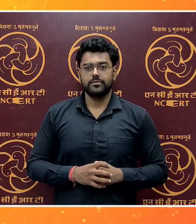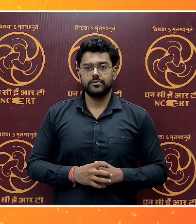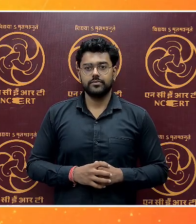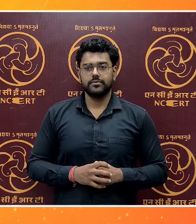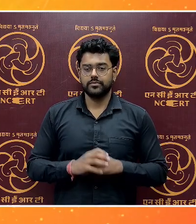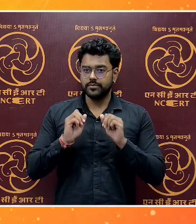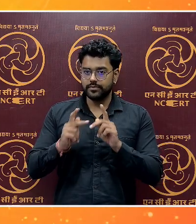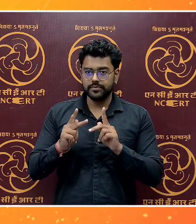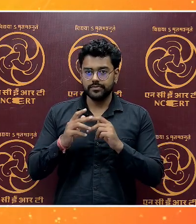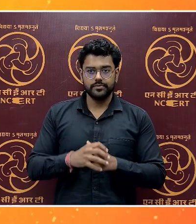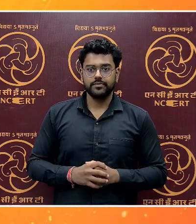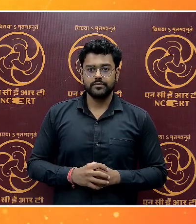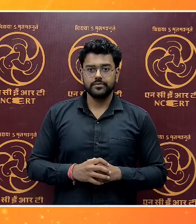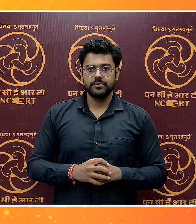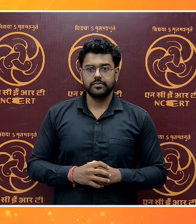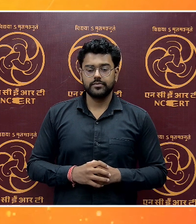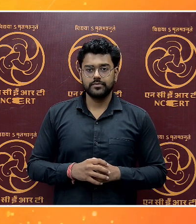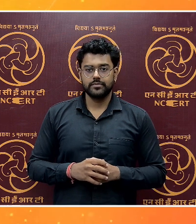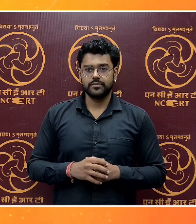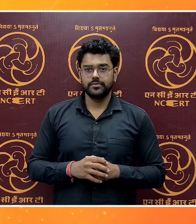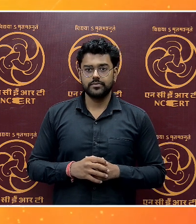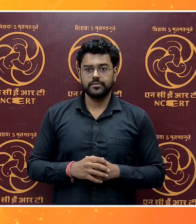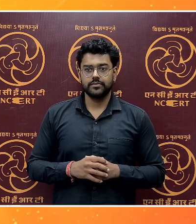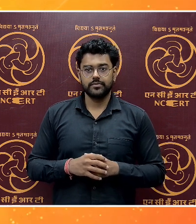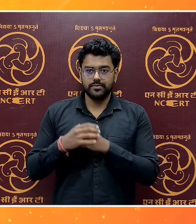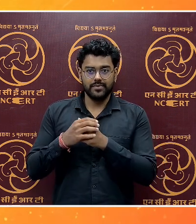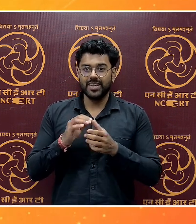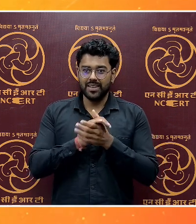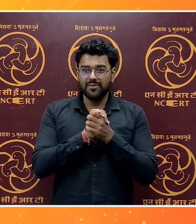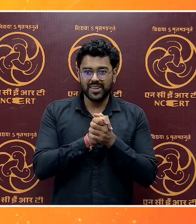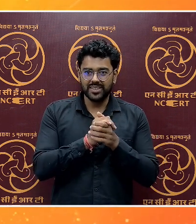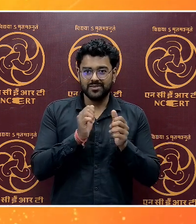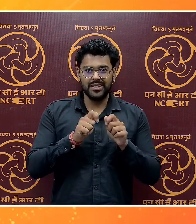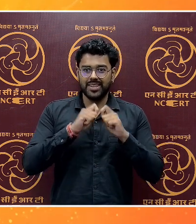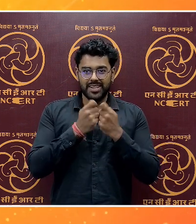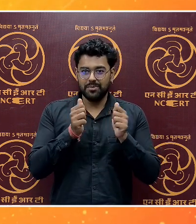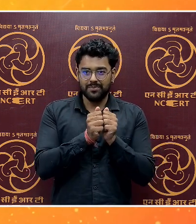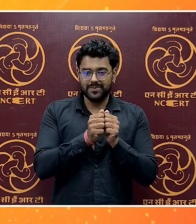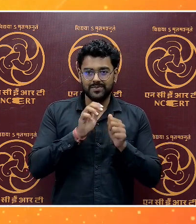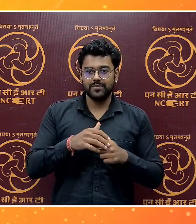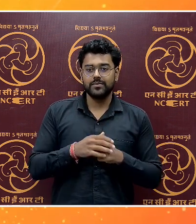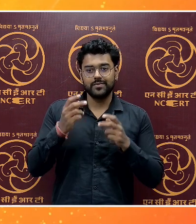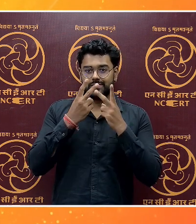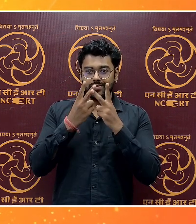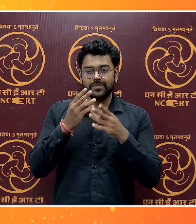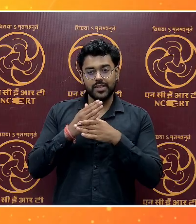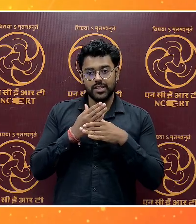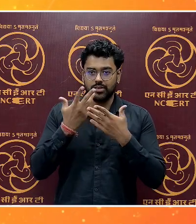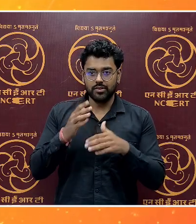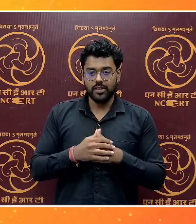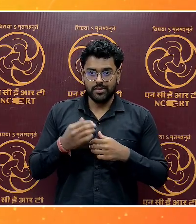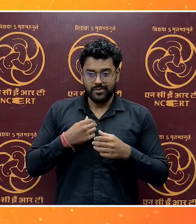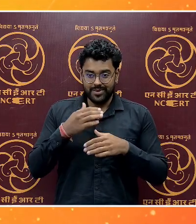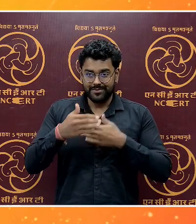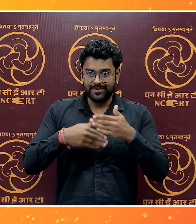Okay. Okay, so for this, my colleague has already shared the login flow. So I'm just